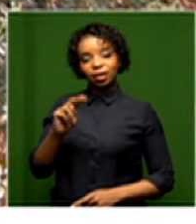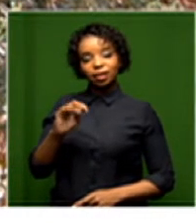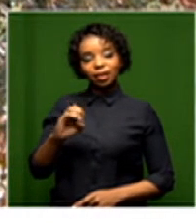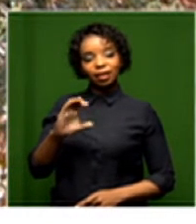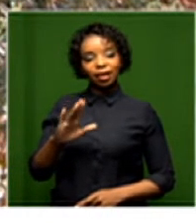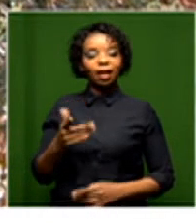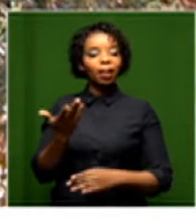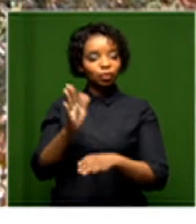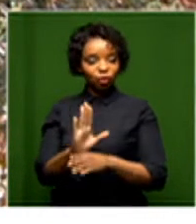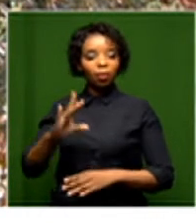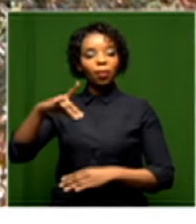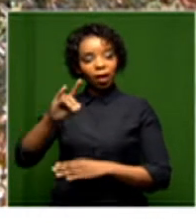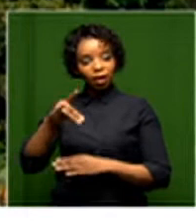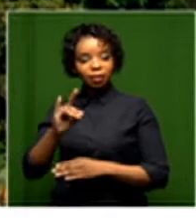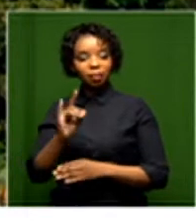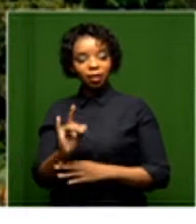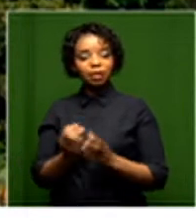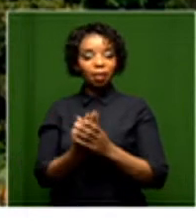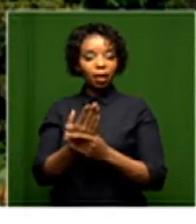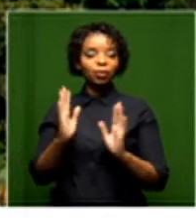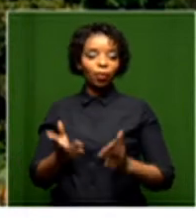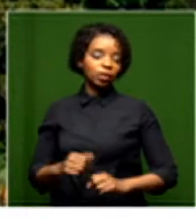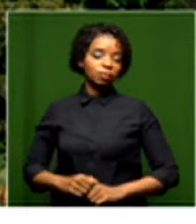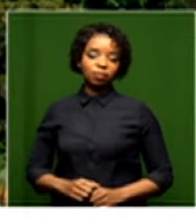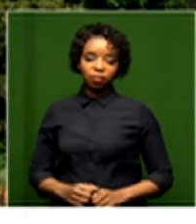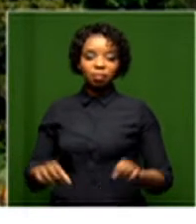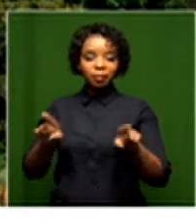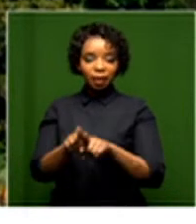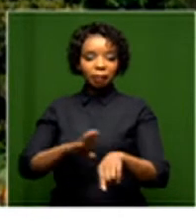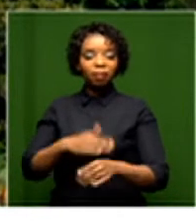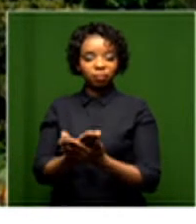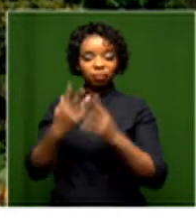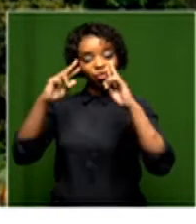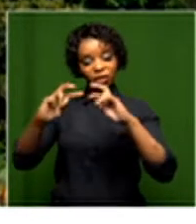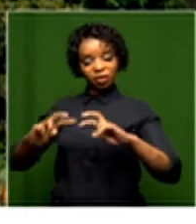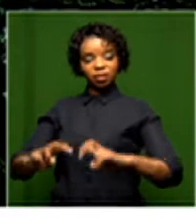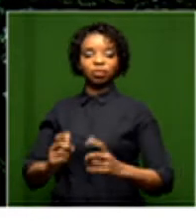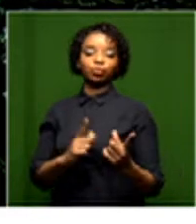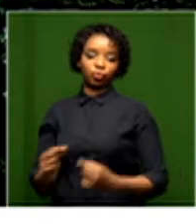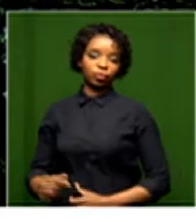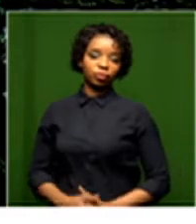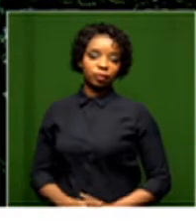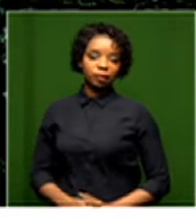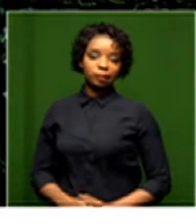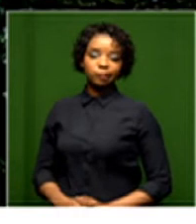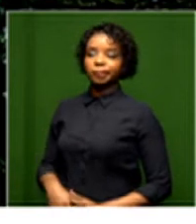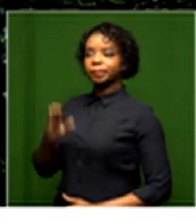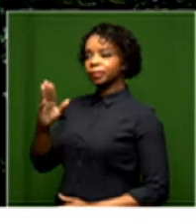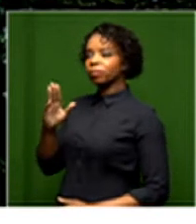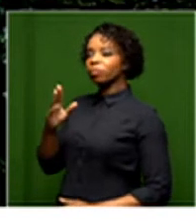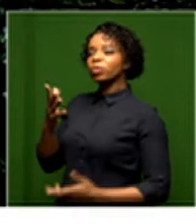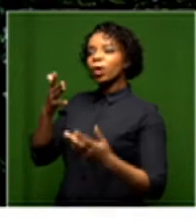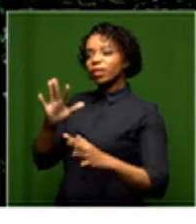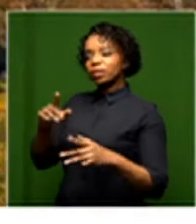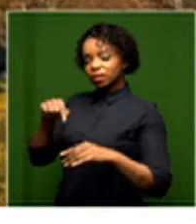plants and the animals, we also do research as well. You know, Craig, I've mentioned that you've this